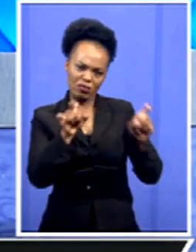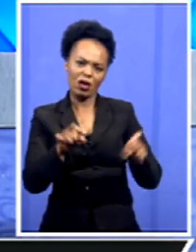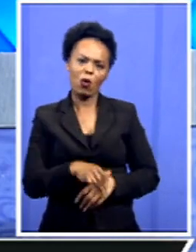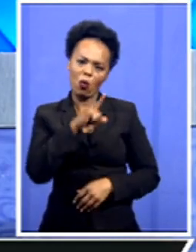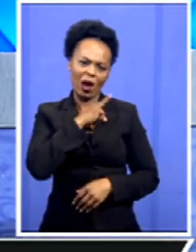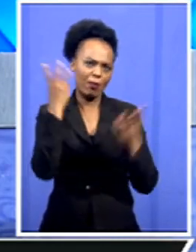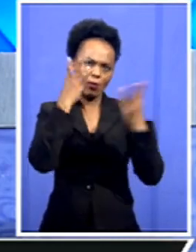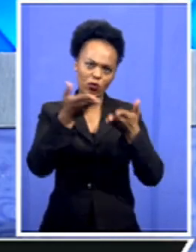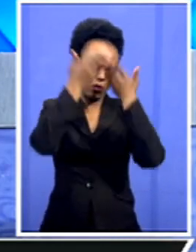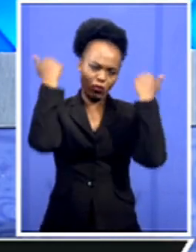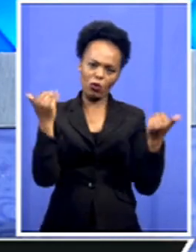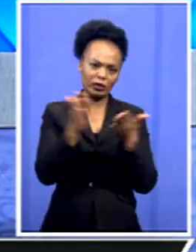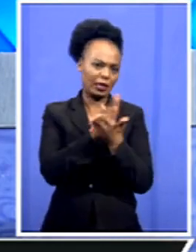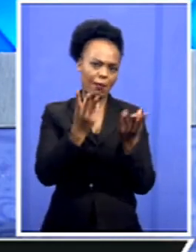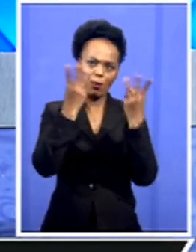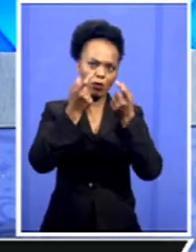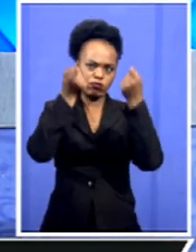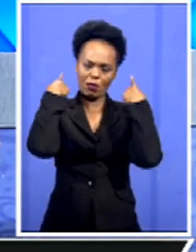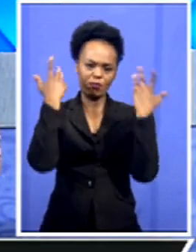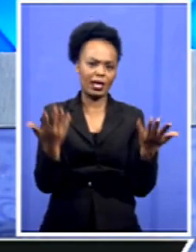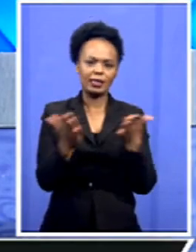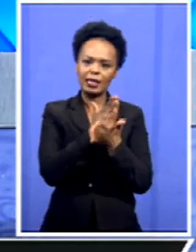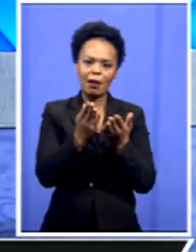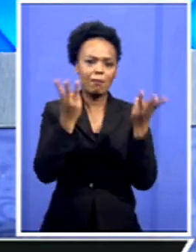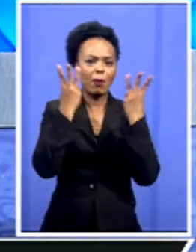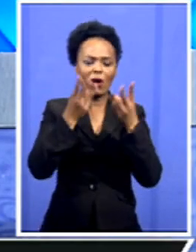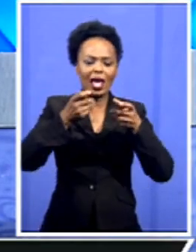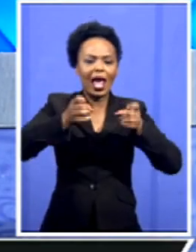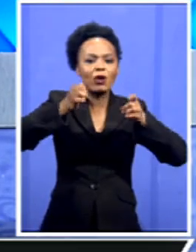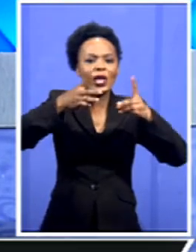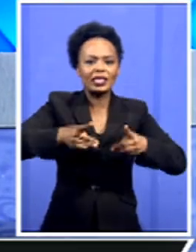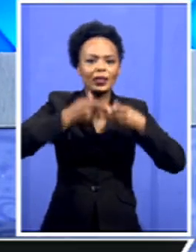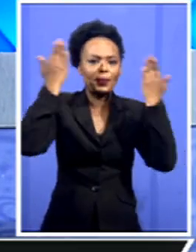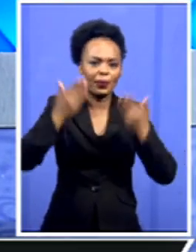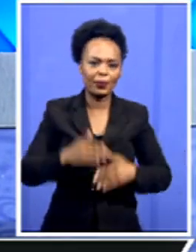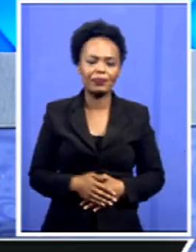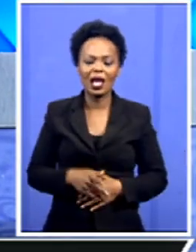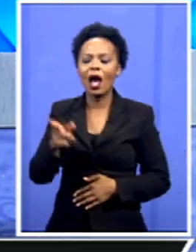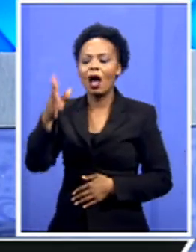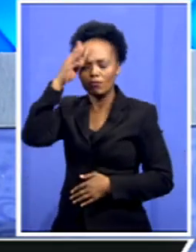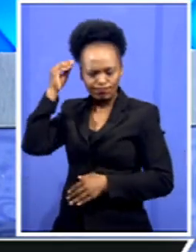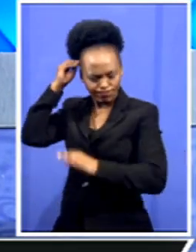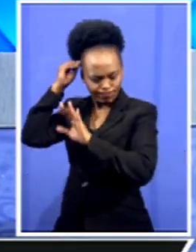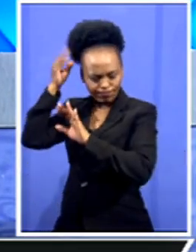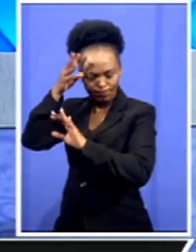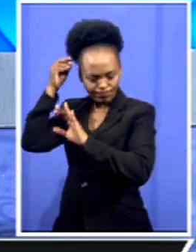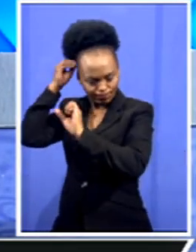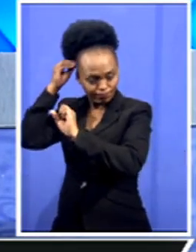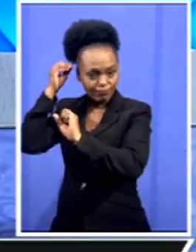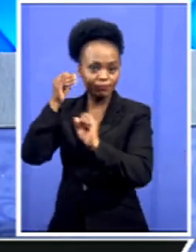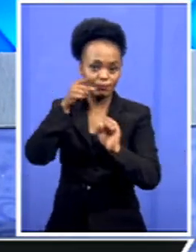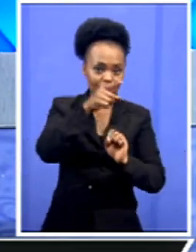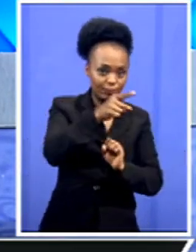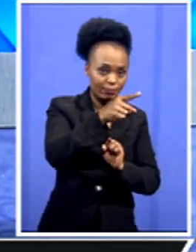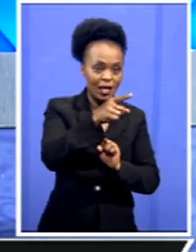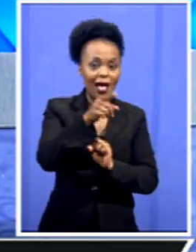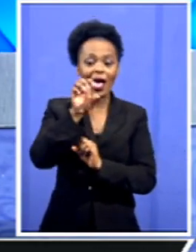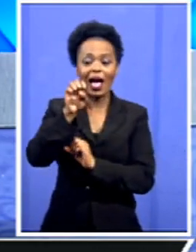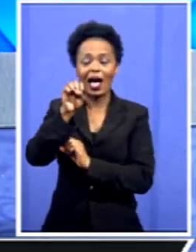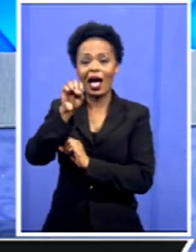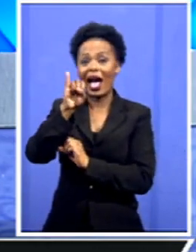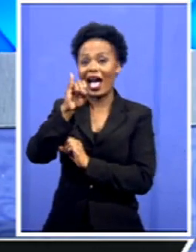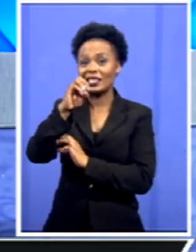understand, they are not educated as they are. Got you. They just go and swear. Got you, Anonymous. So, Isaac, let's answer. Have